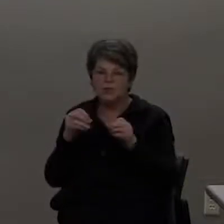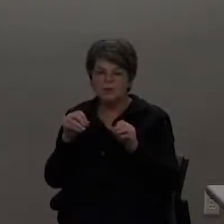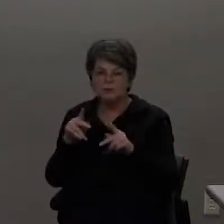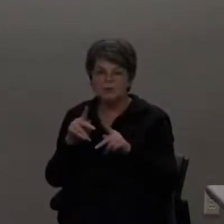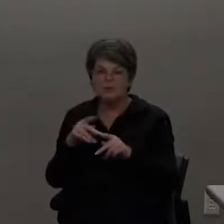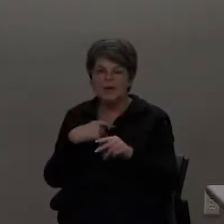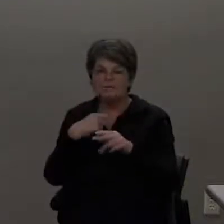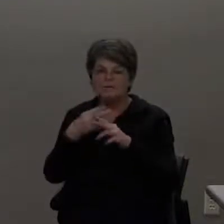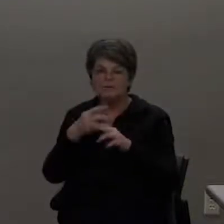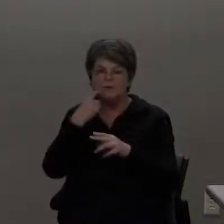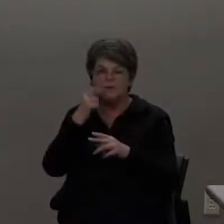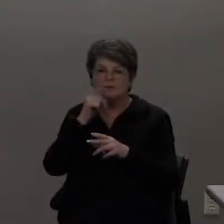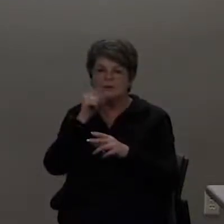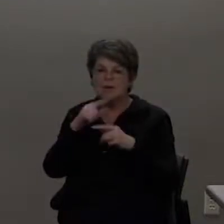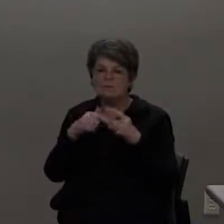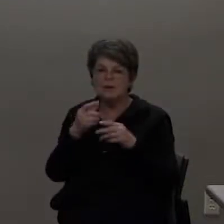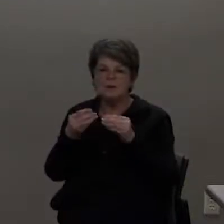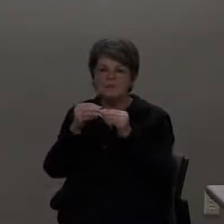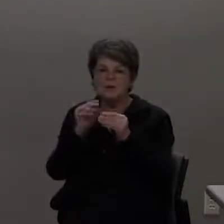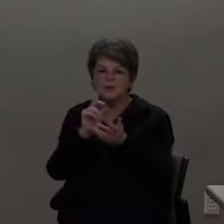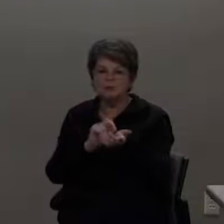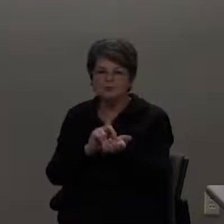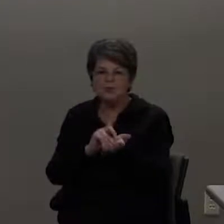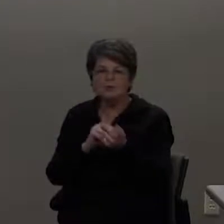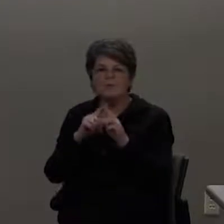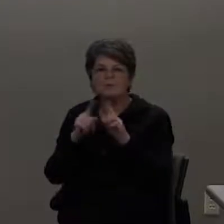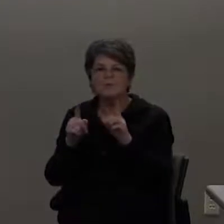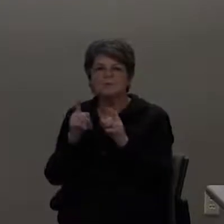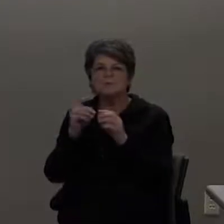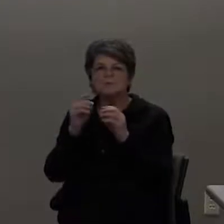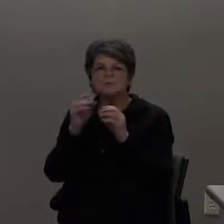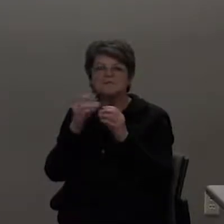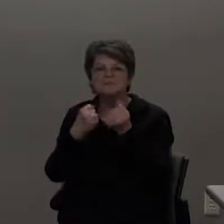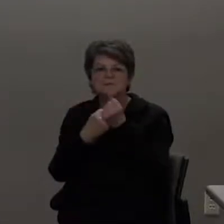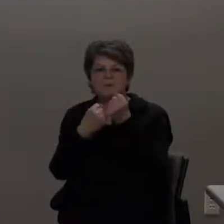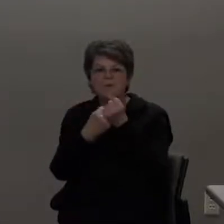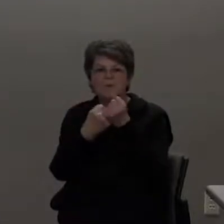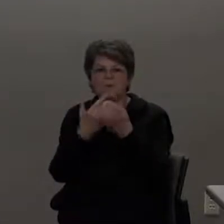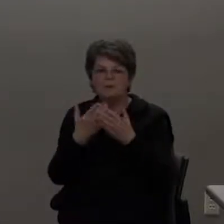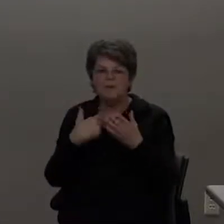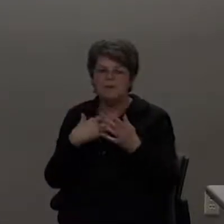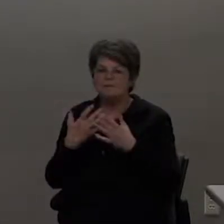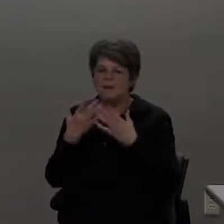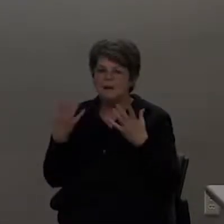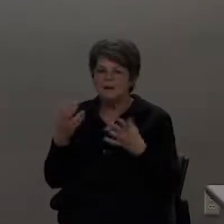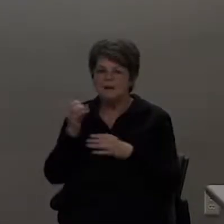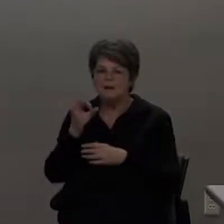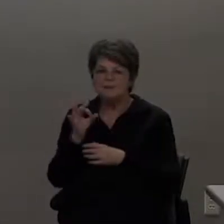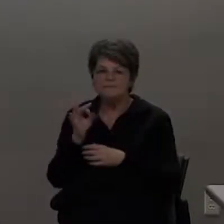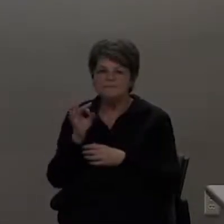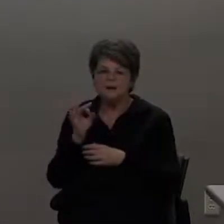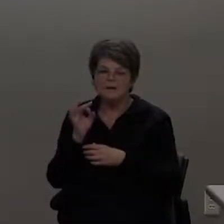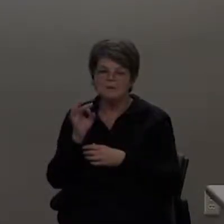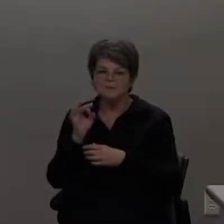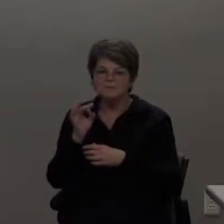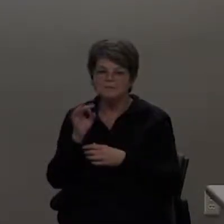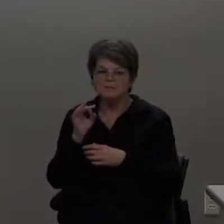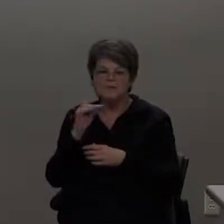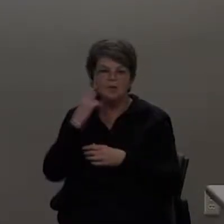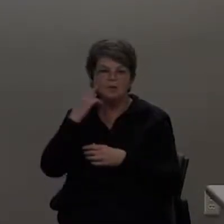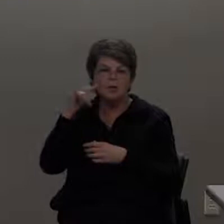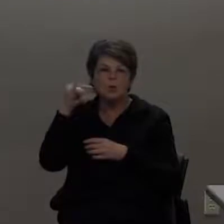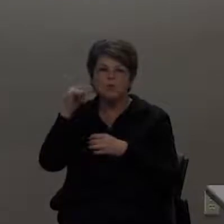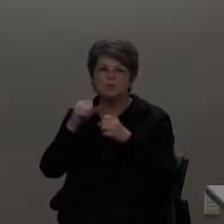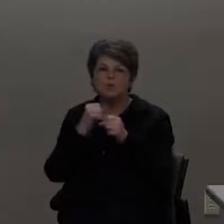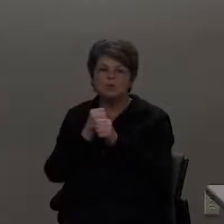mentioned earlier, it's not just about more docs per se, but it's also about some of the support things. We have a lot of golden